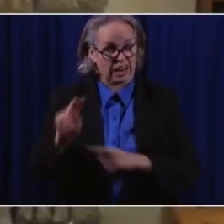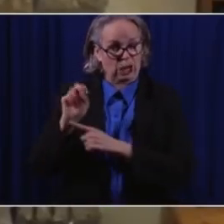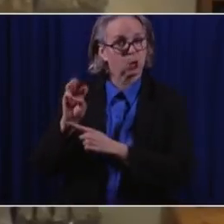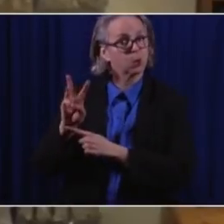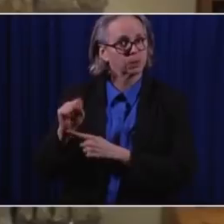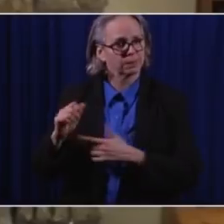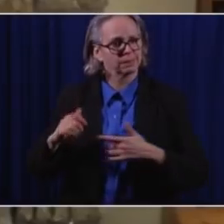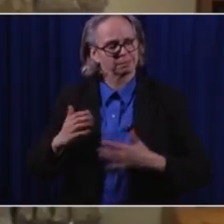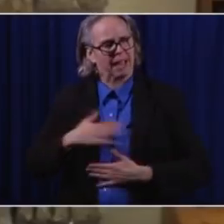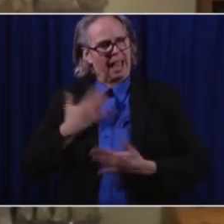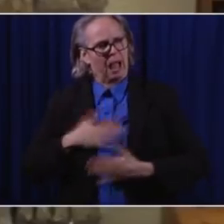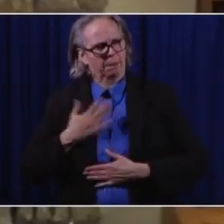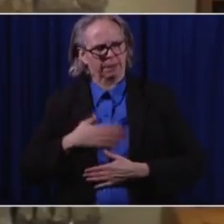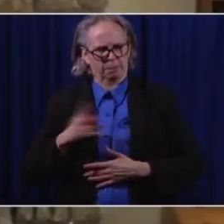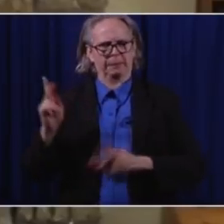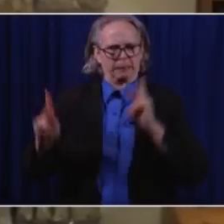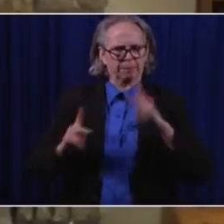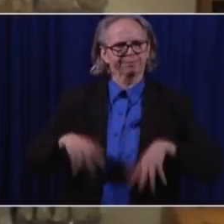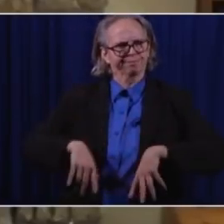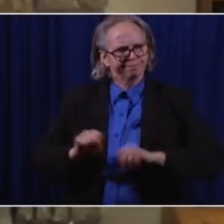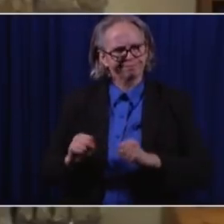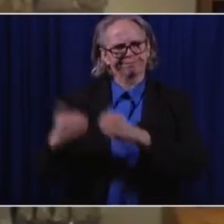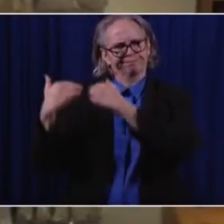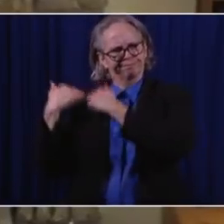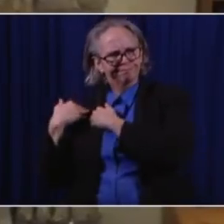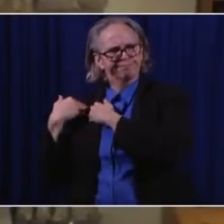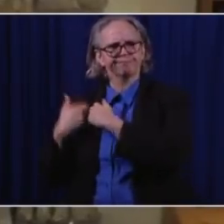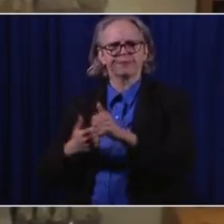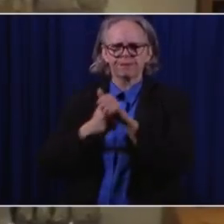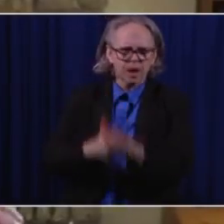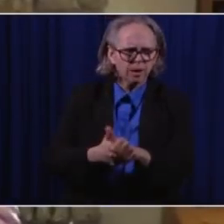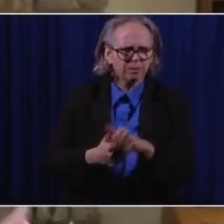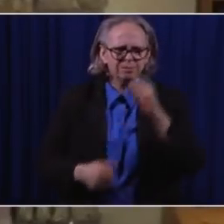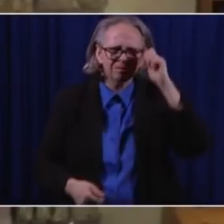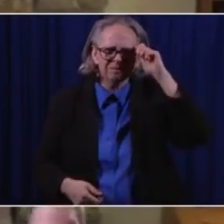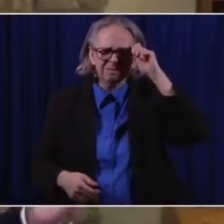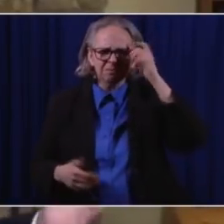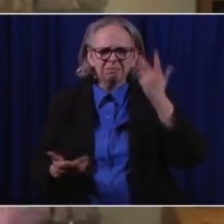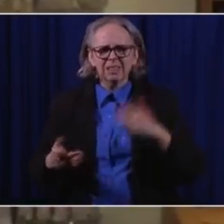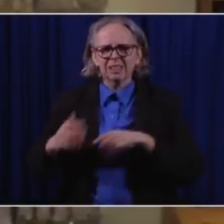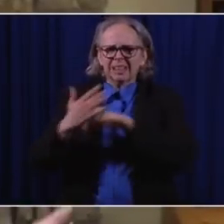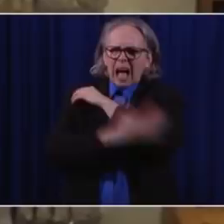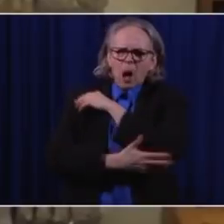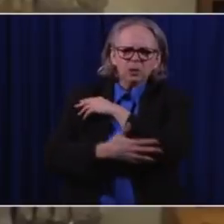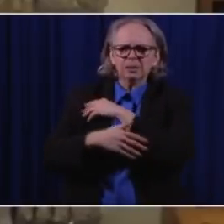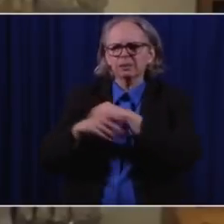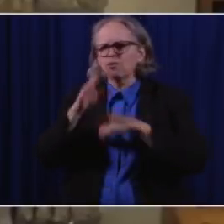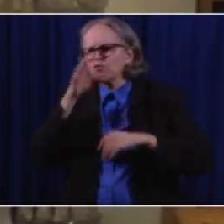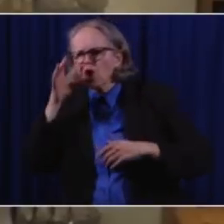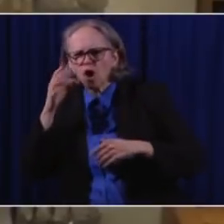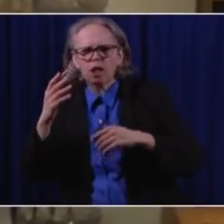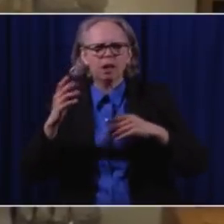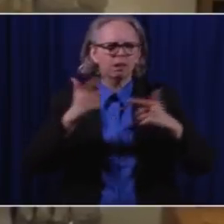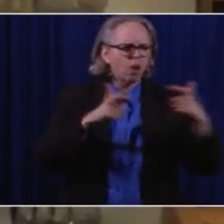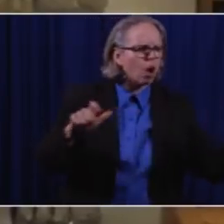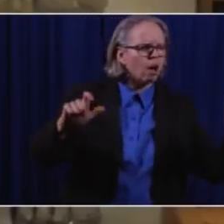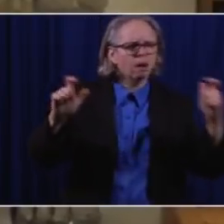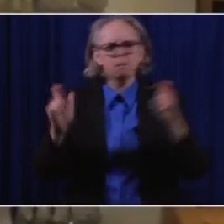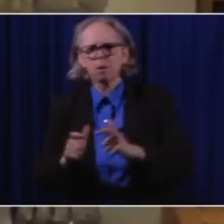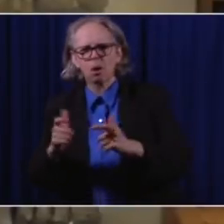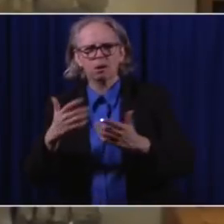see that very, very significant change. They're going into rural counties, small counties, large counties. They're going into every kind of county. So that is